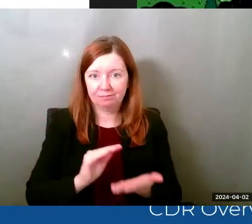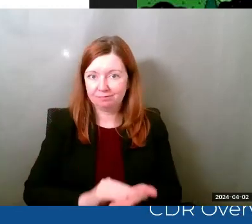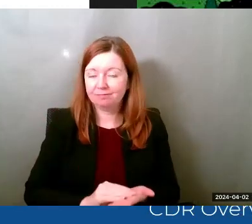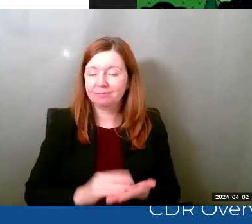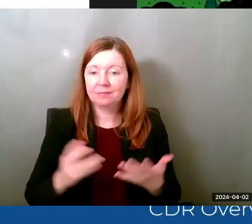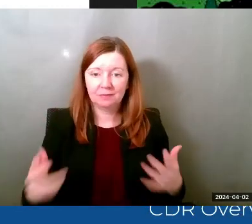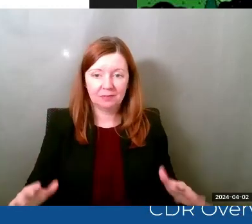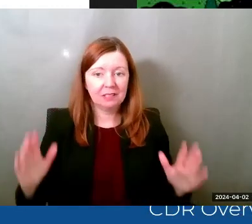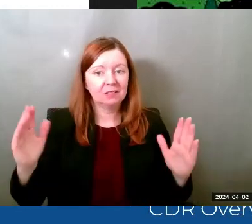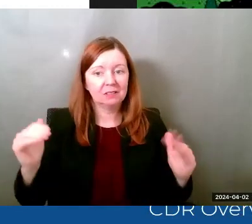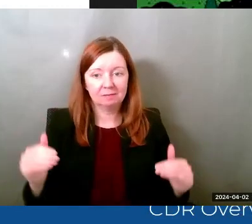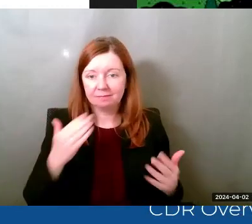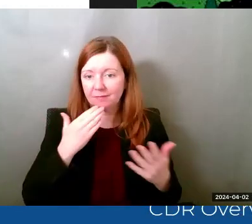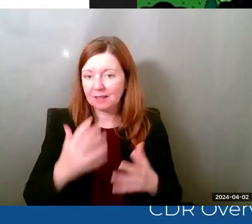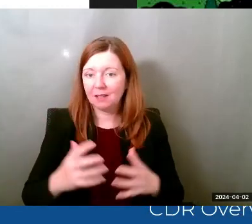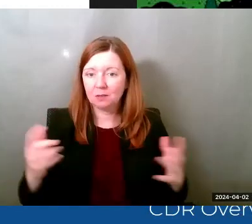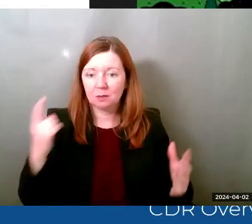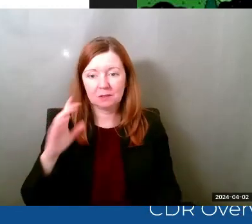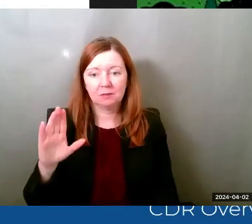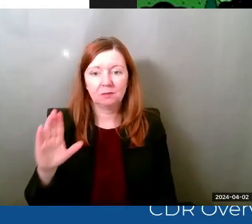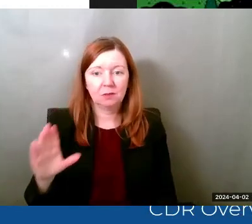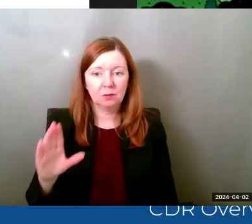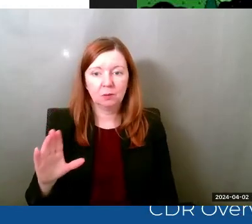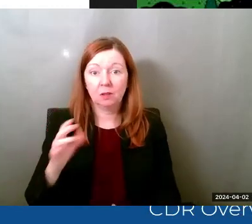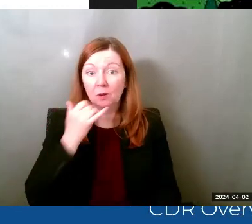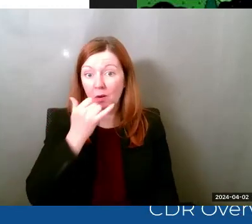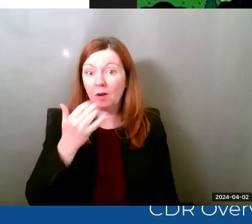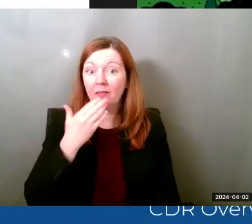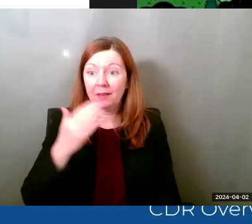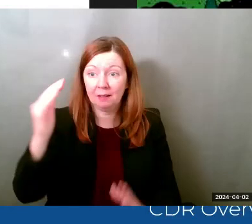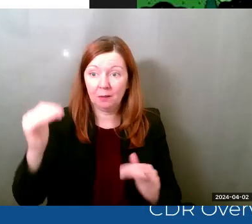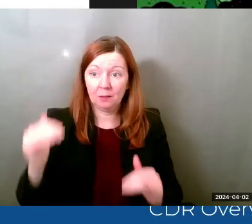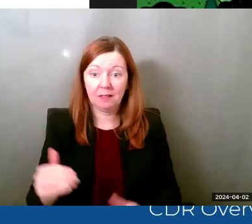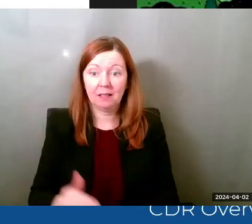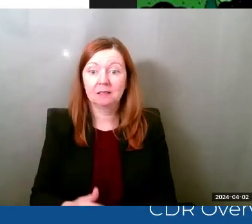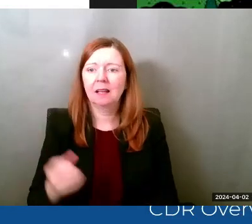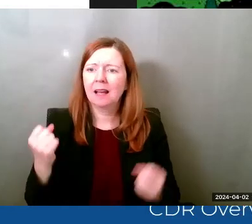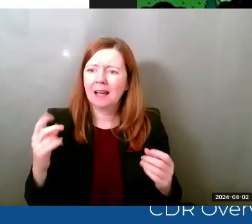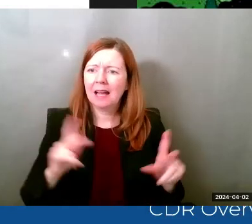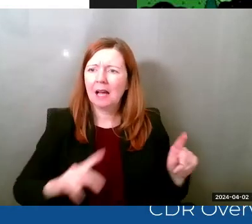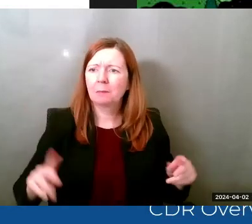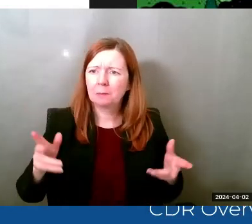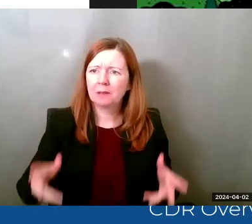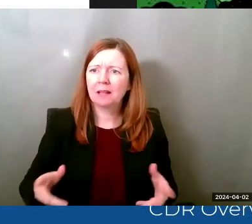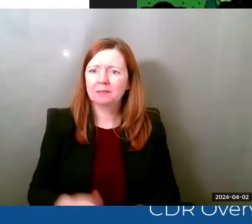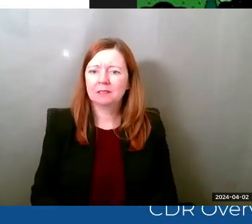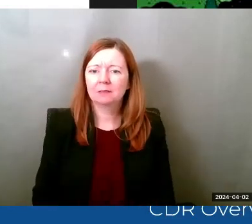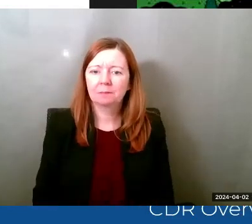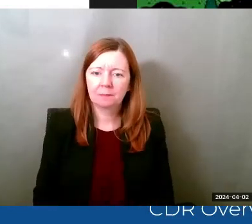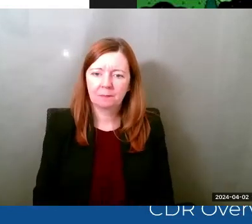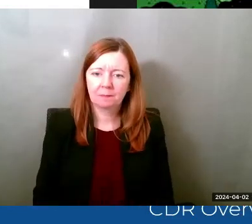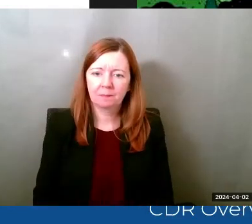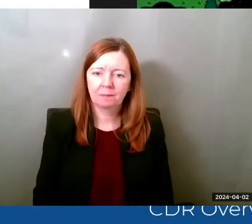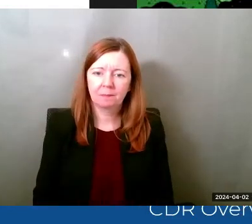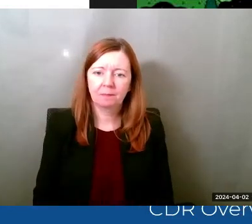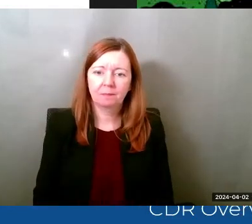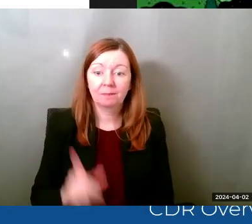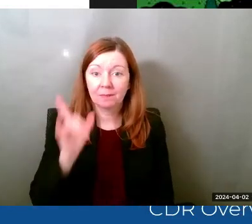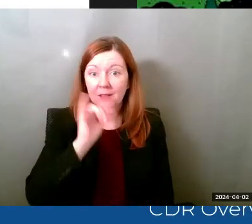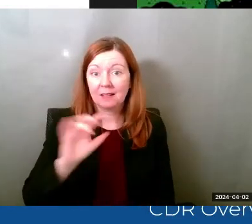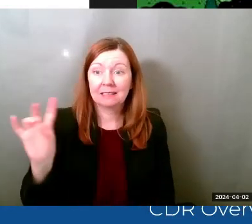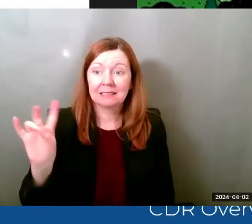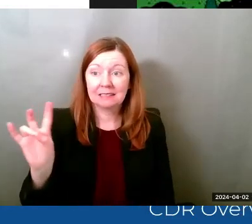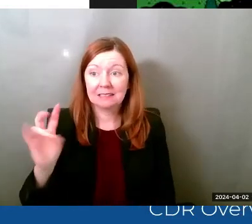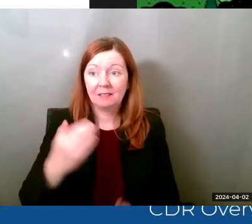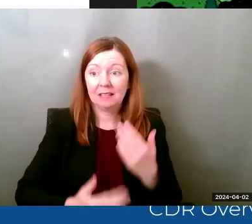noted. Thank you so much for your call. How many folks do we have left? It looks like we have